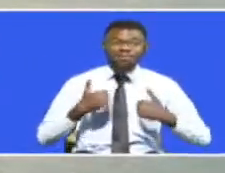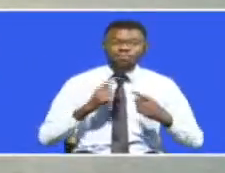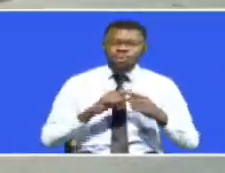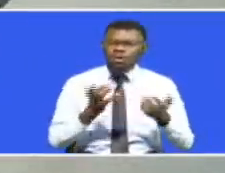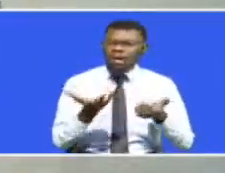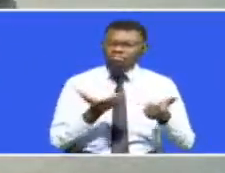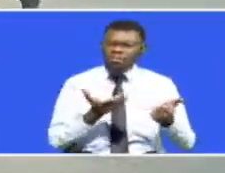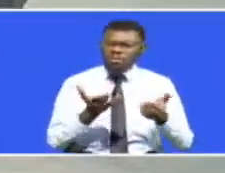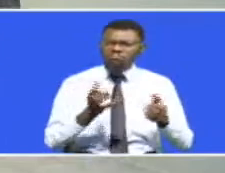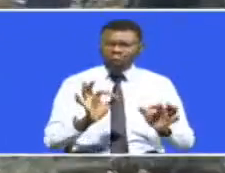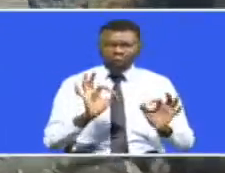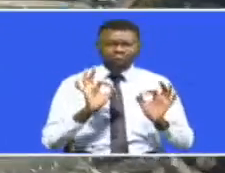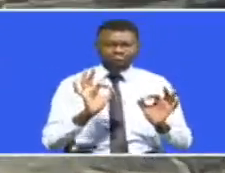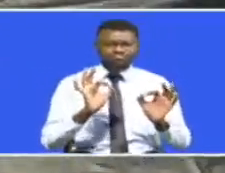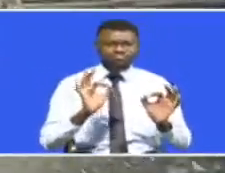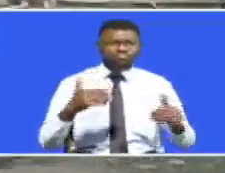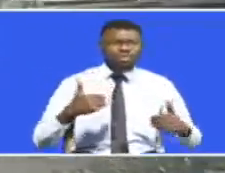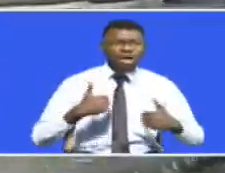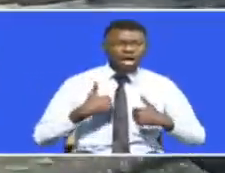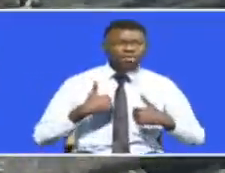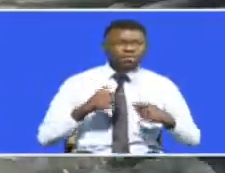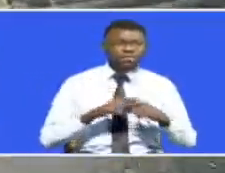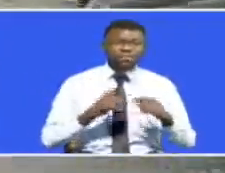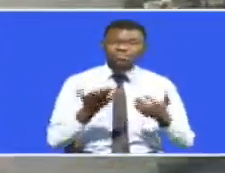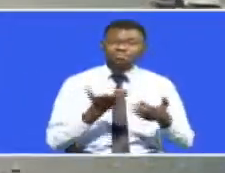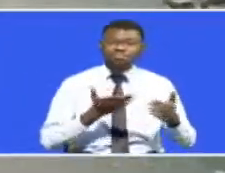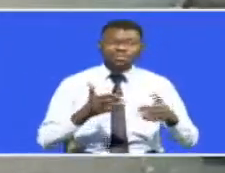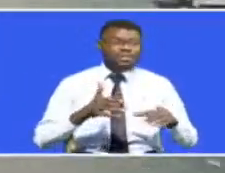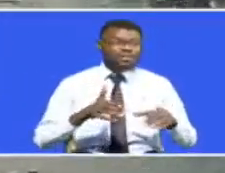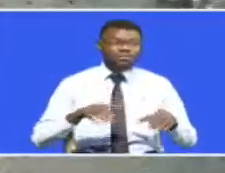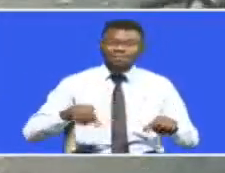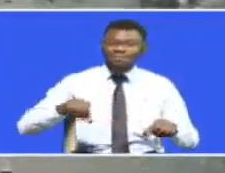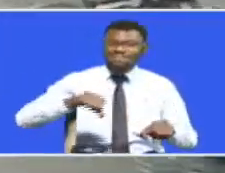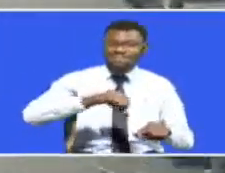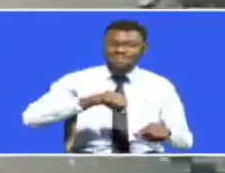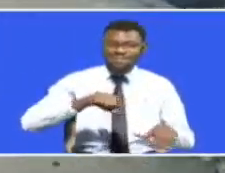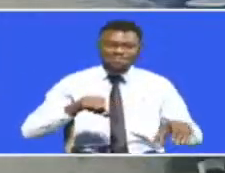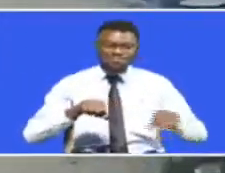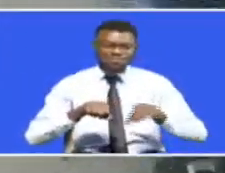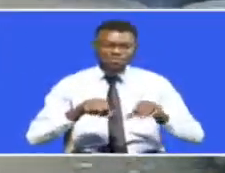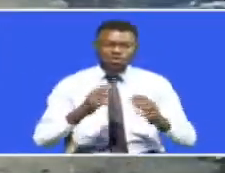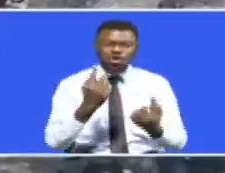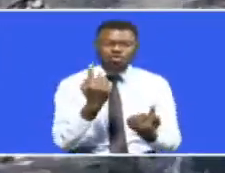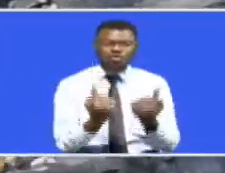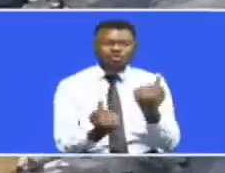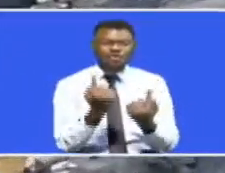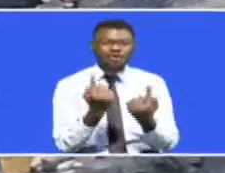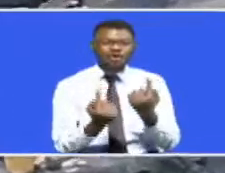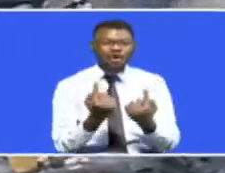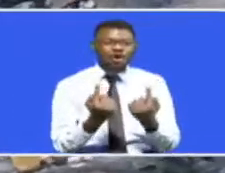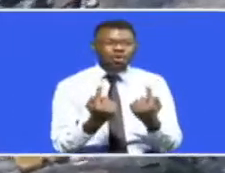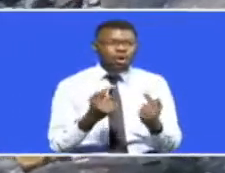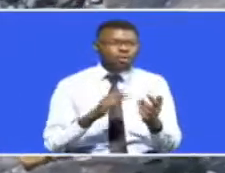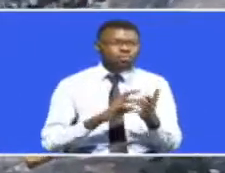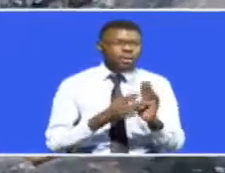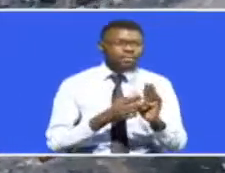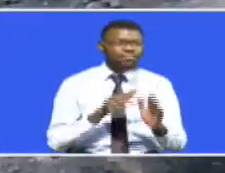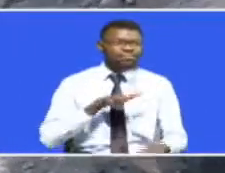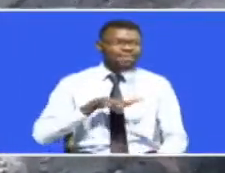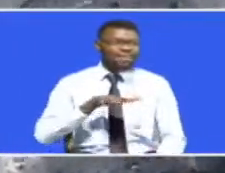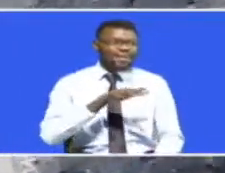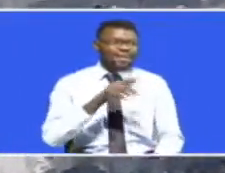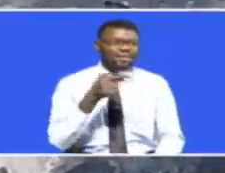businesses. Among them, this firewood business used for cooking. That explains the dotted smoking